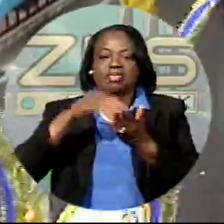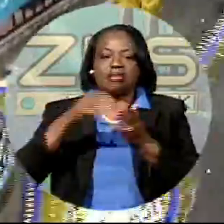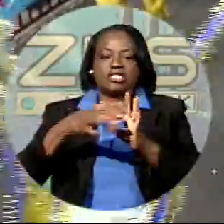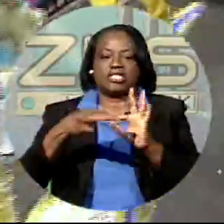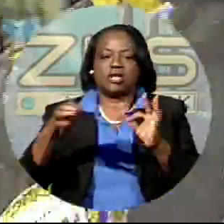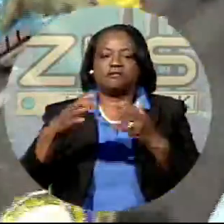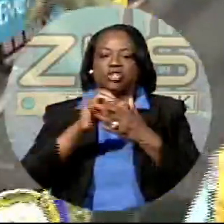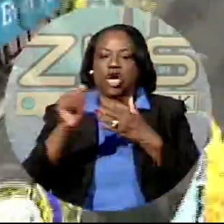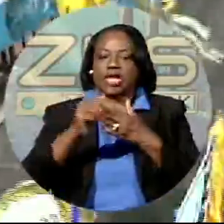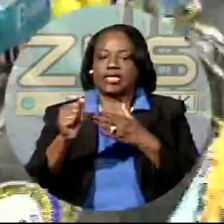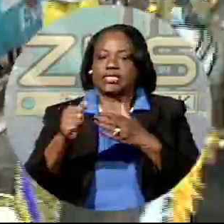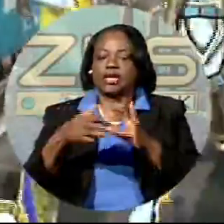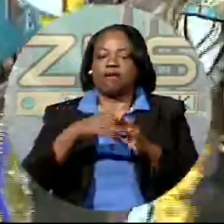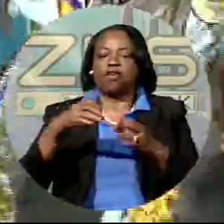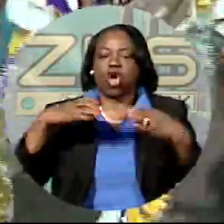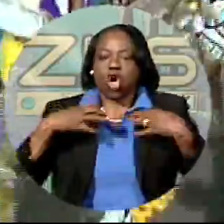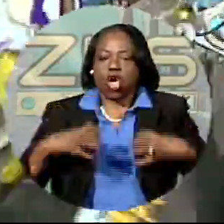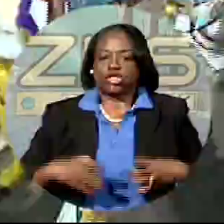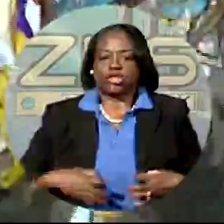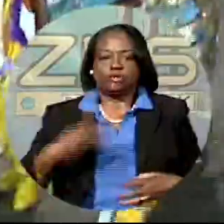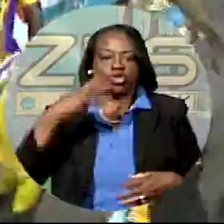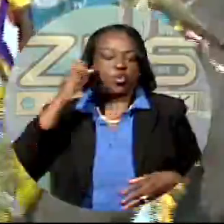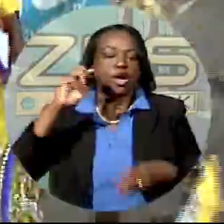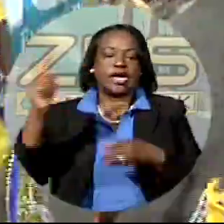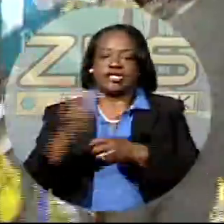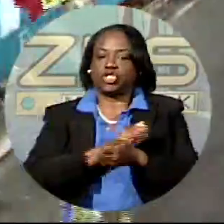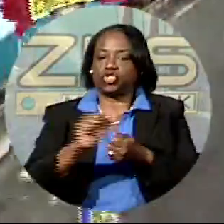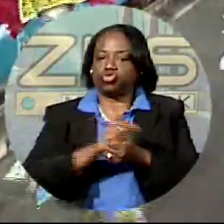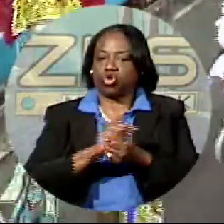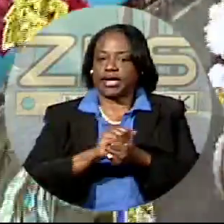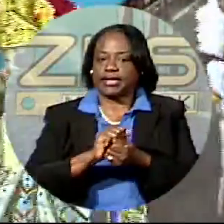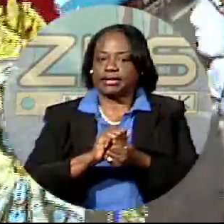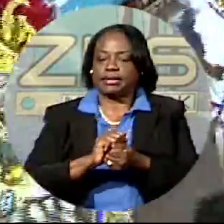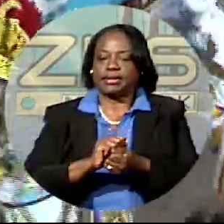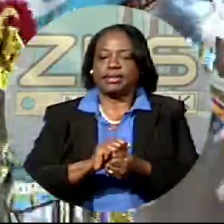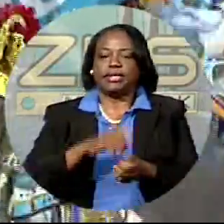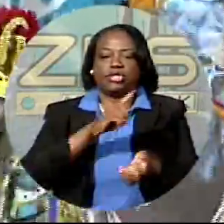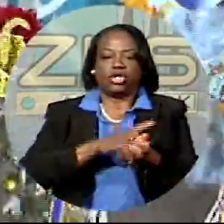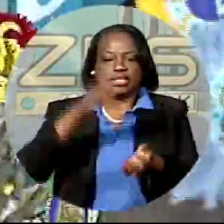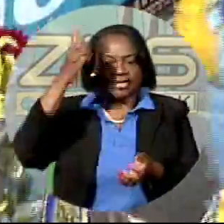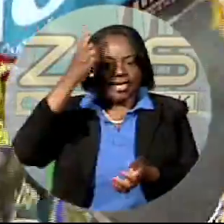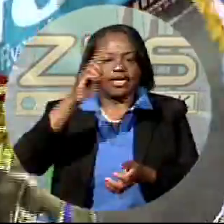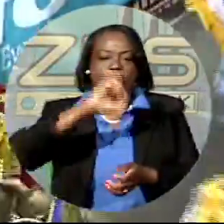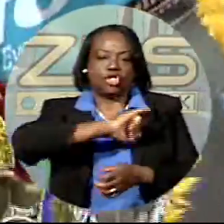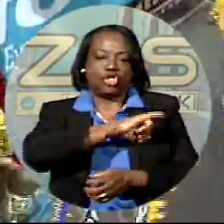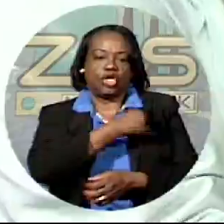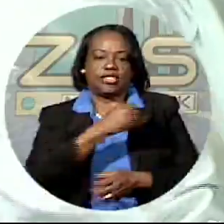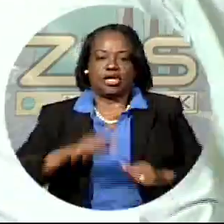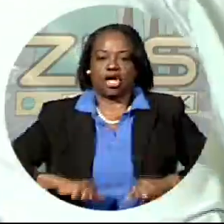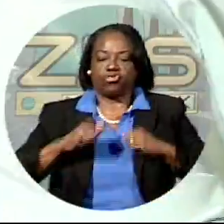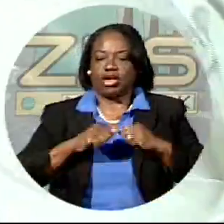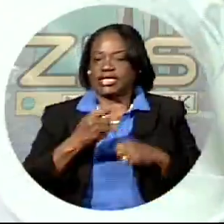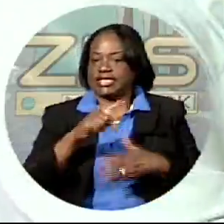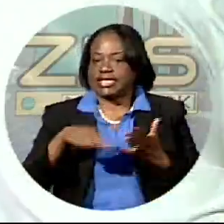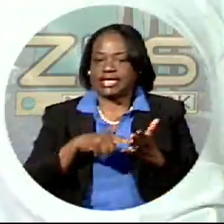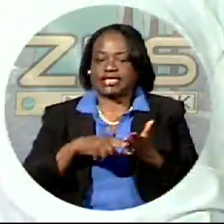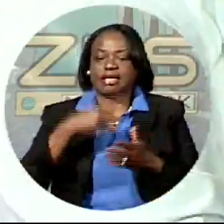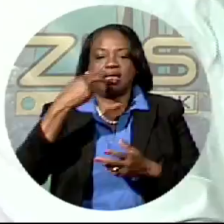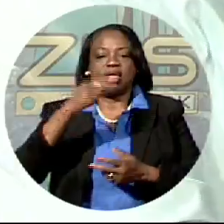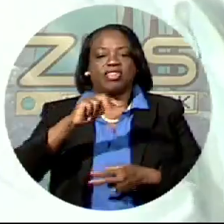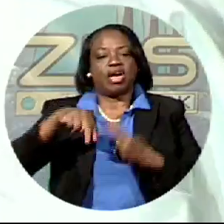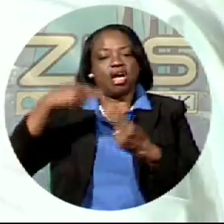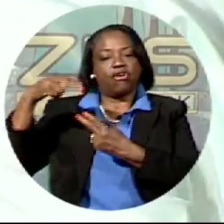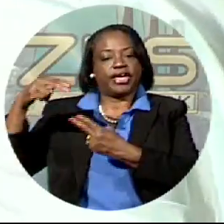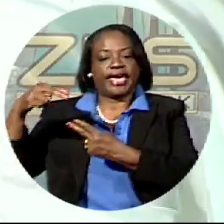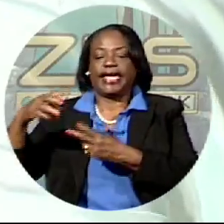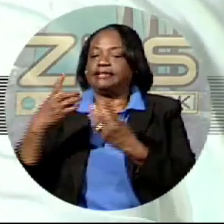of costumes. Culture Minister the Honorable Dr. Daniel Johnson addressed this. The hurricane did do damage to some of the